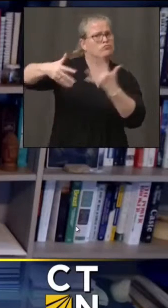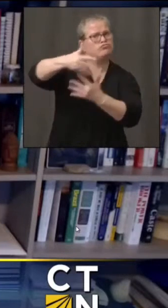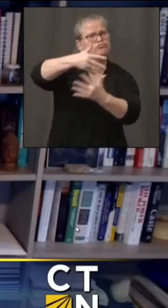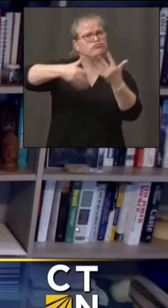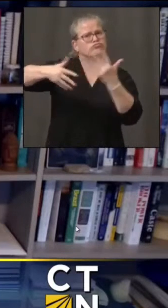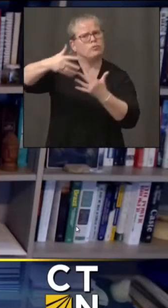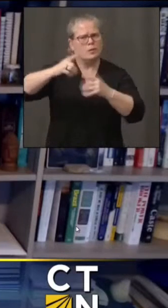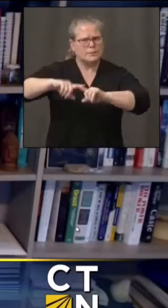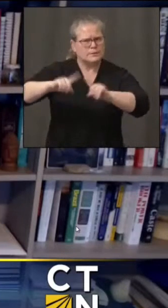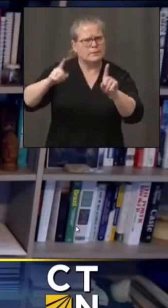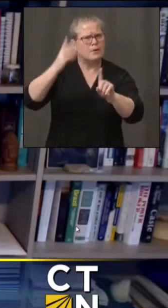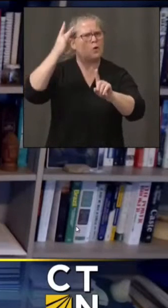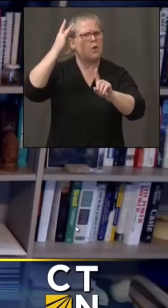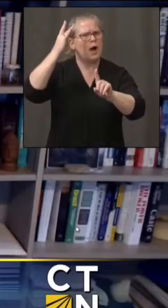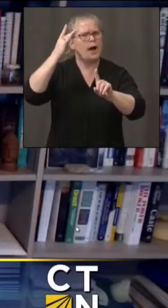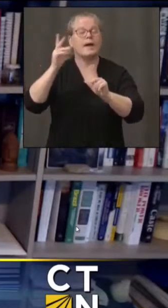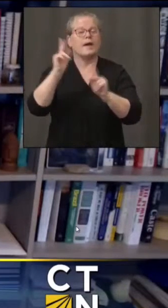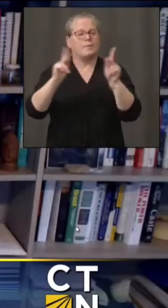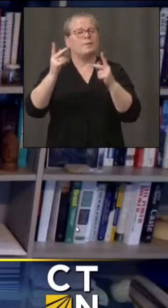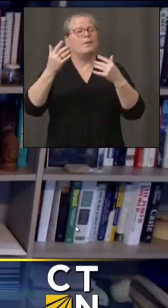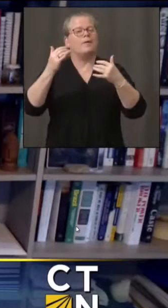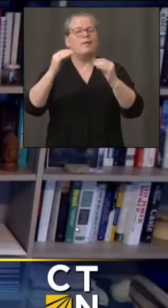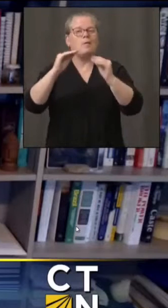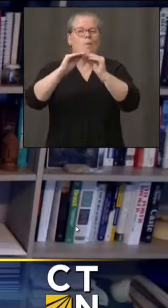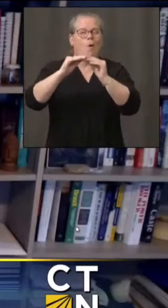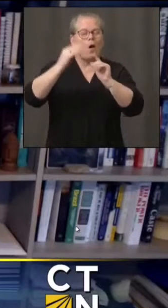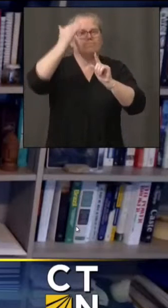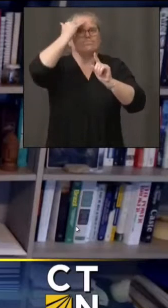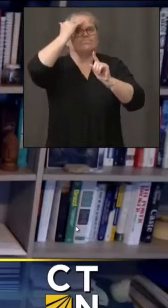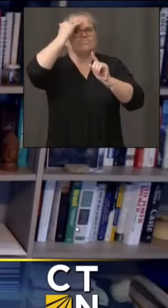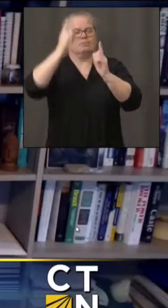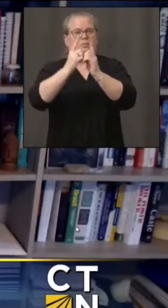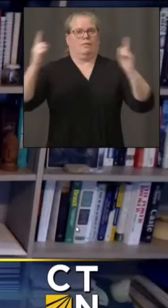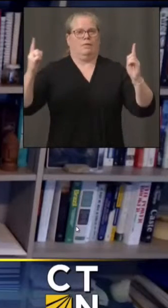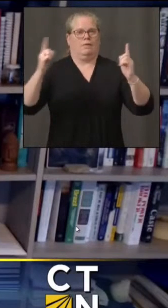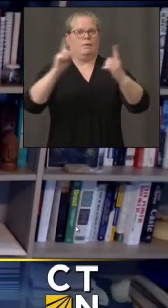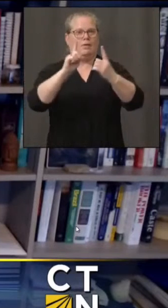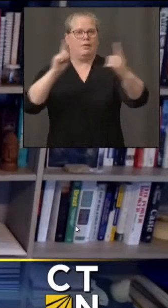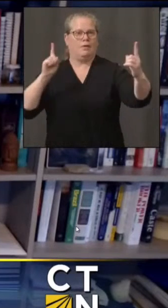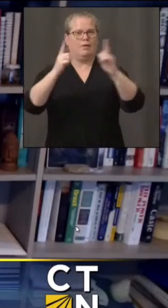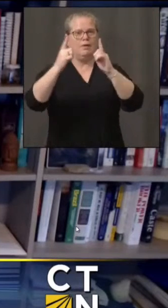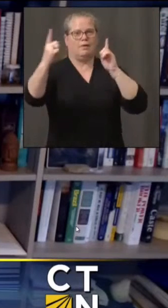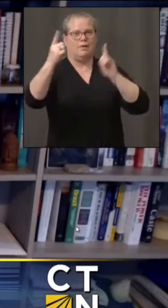rates of social contact. And what we went through, in the